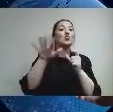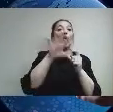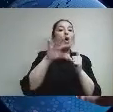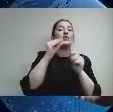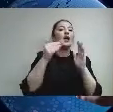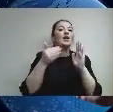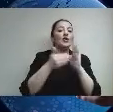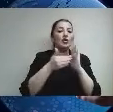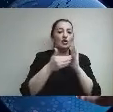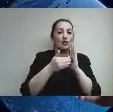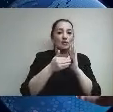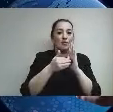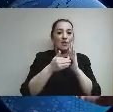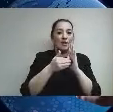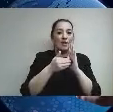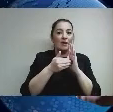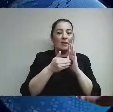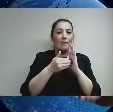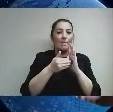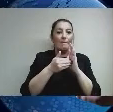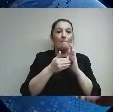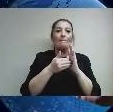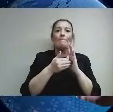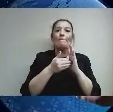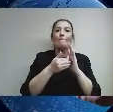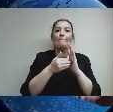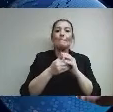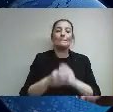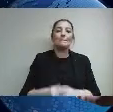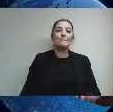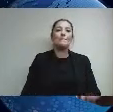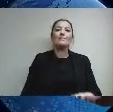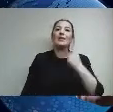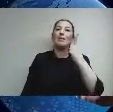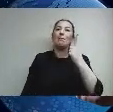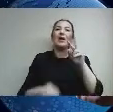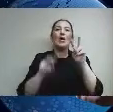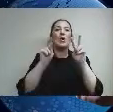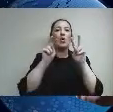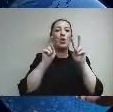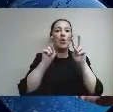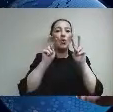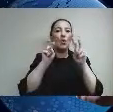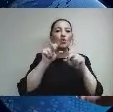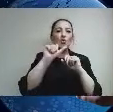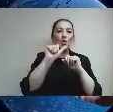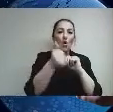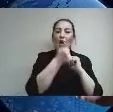an important issue of social enterprise is access to finance. So